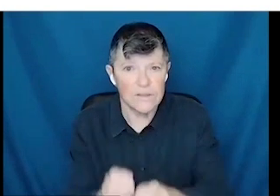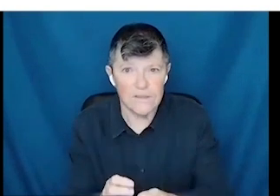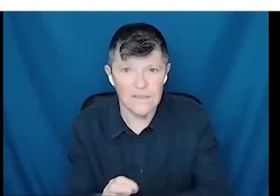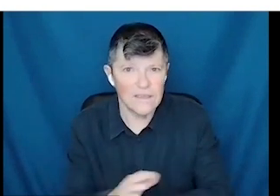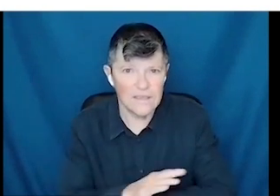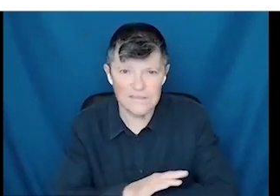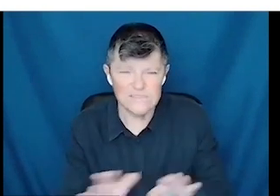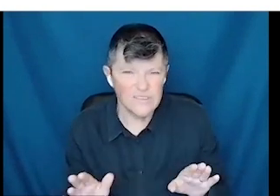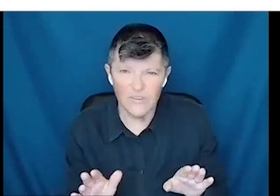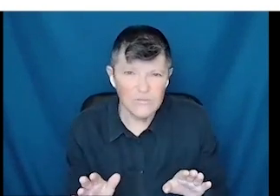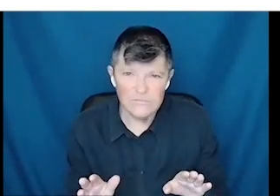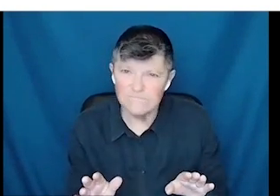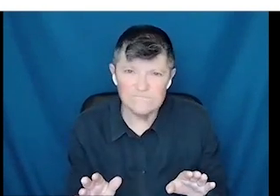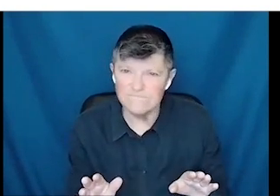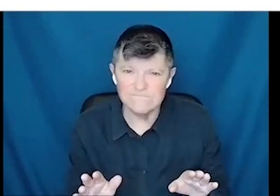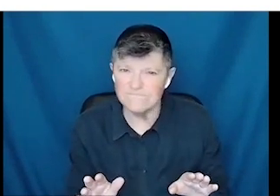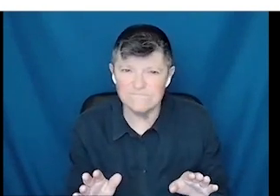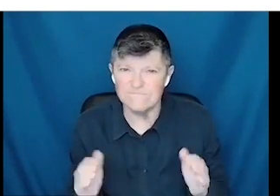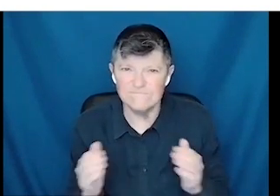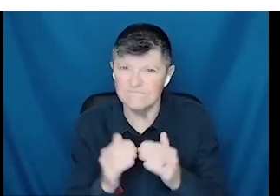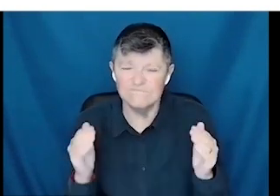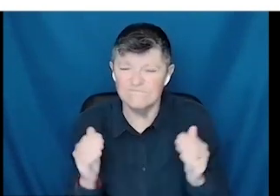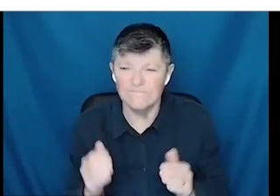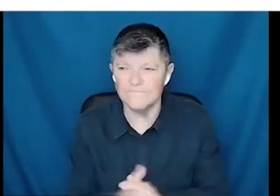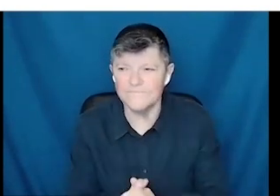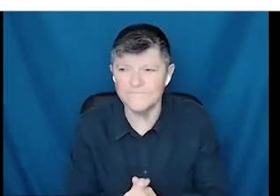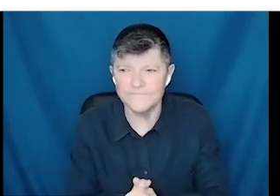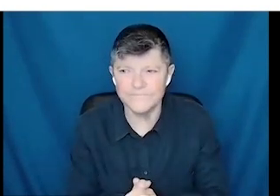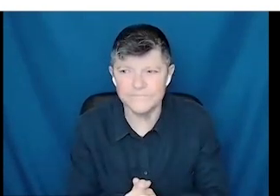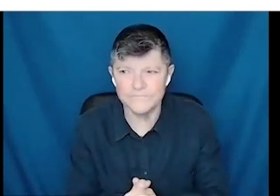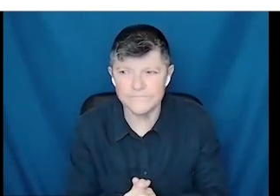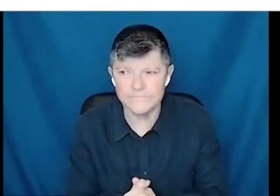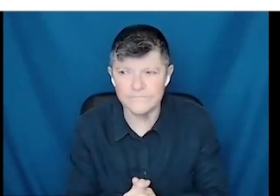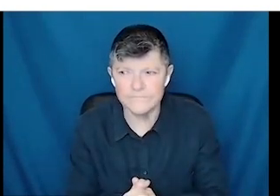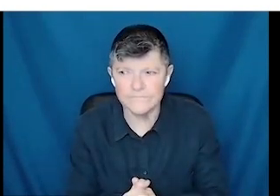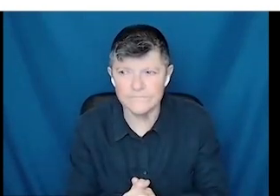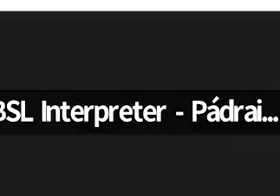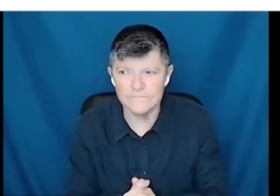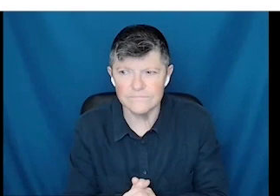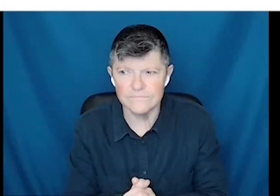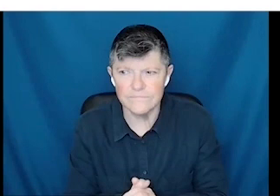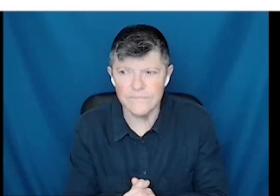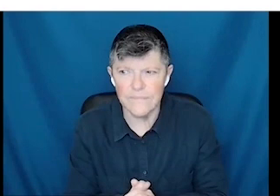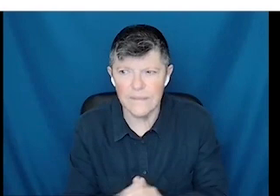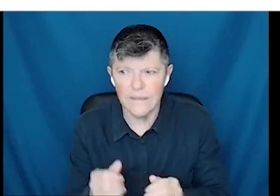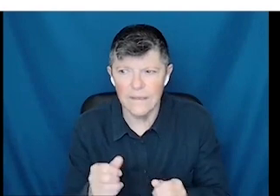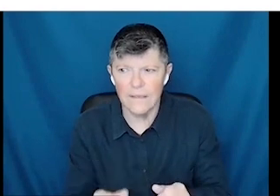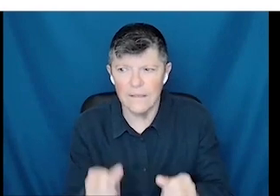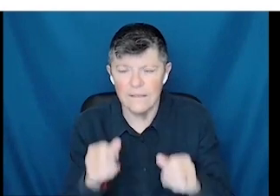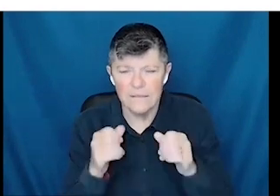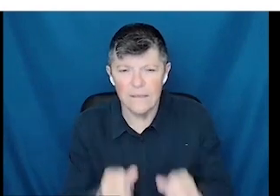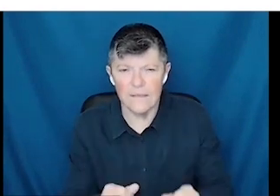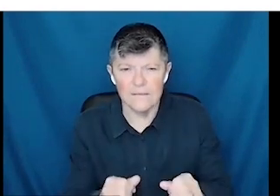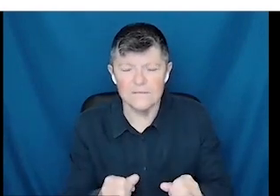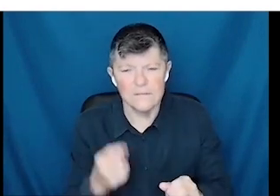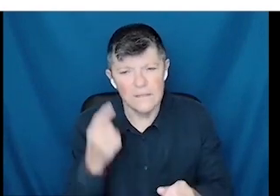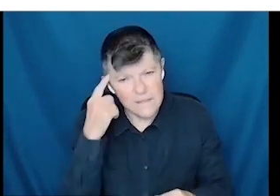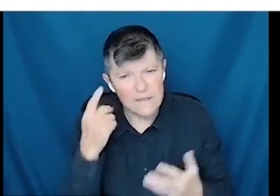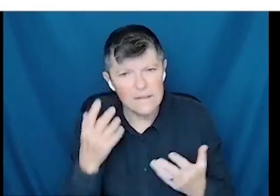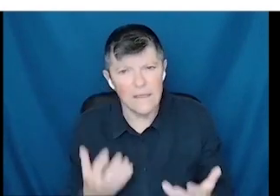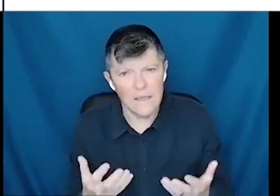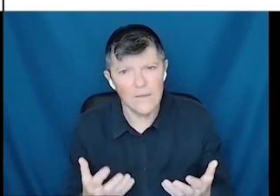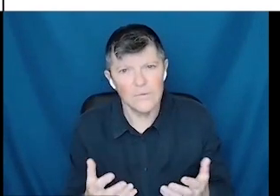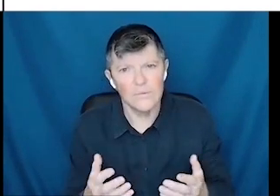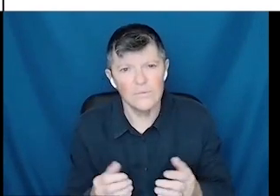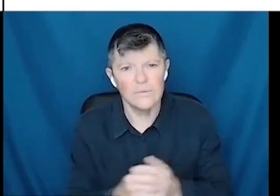aligned. I think we can go on to the next slide and we can see what this